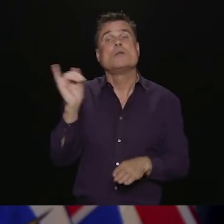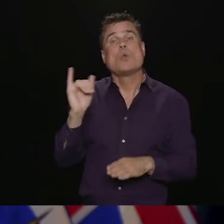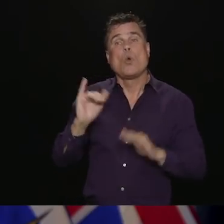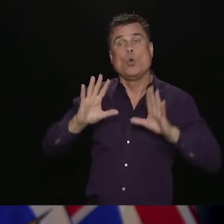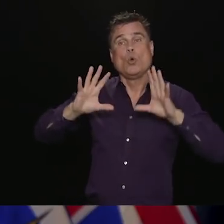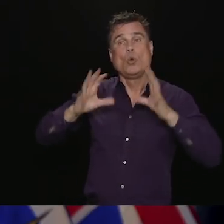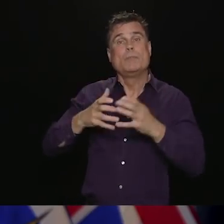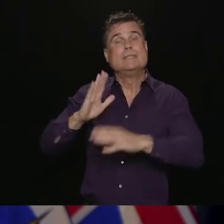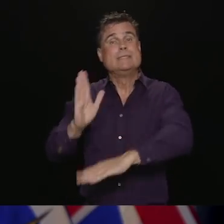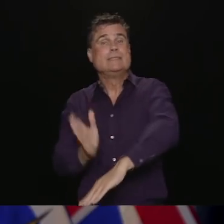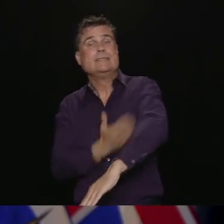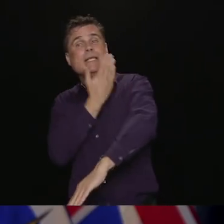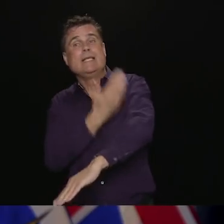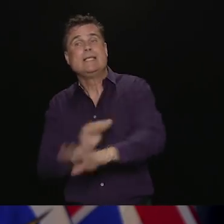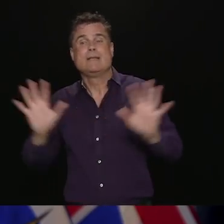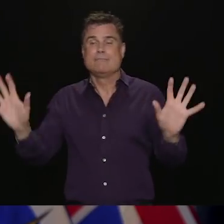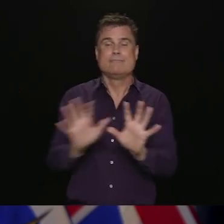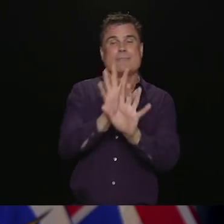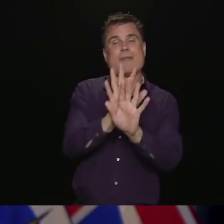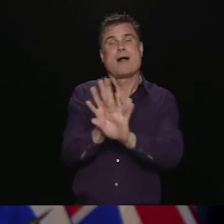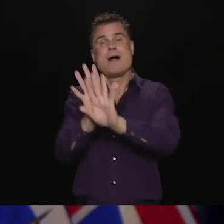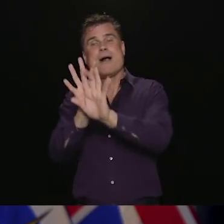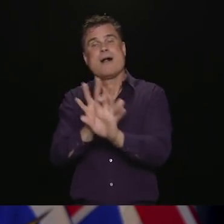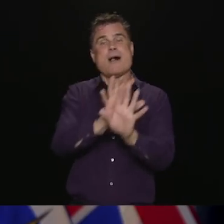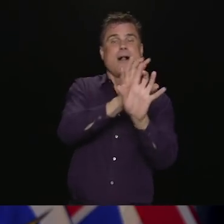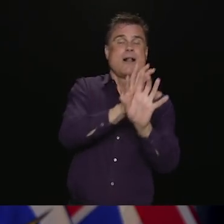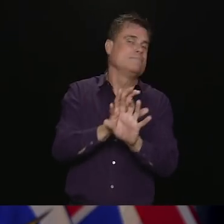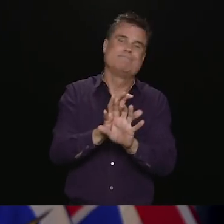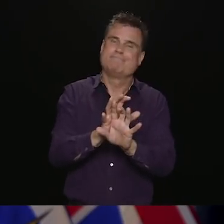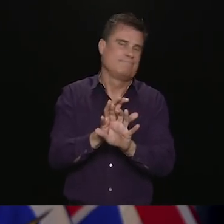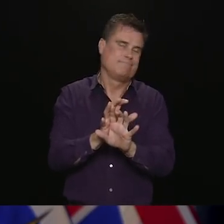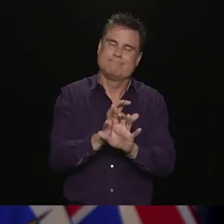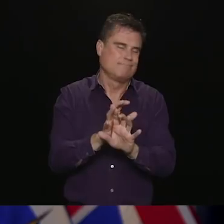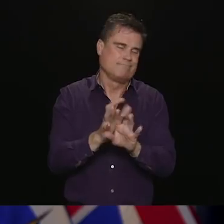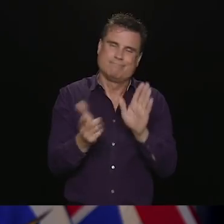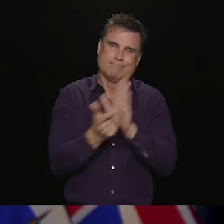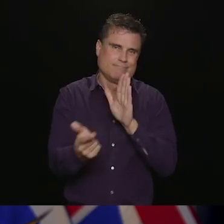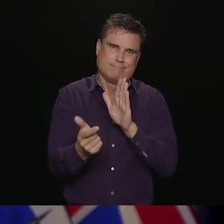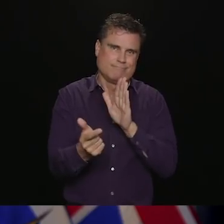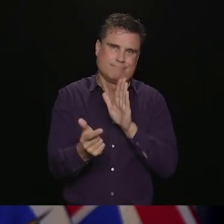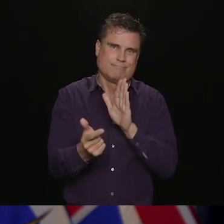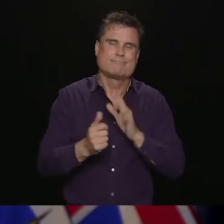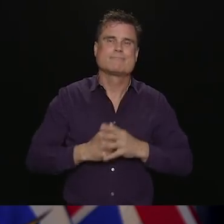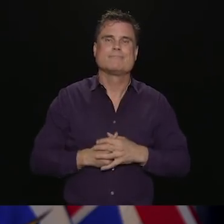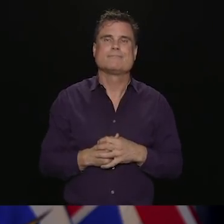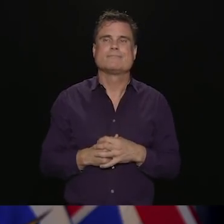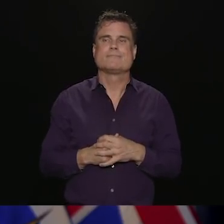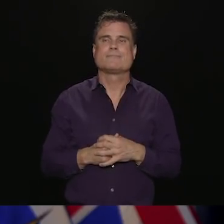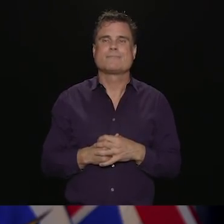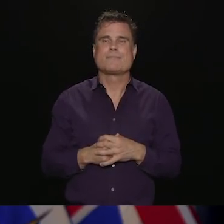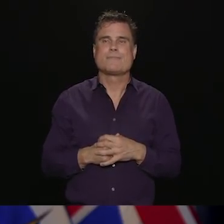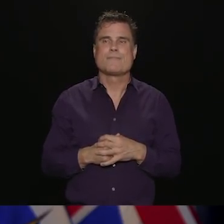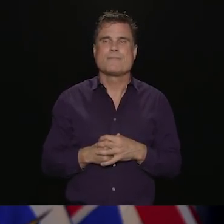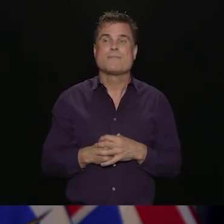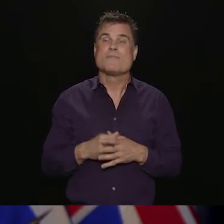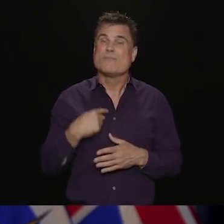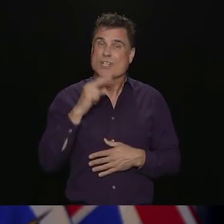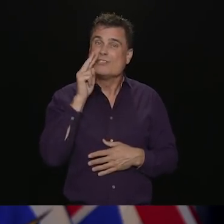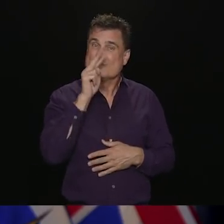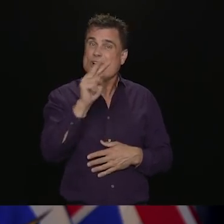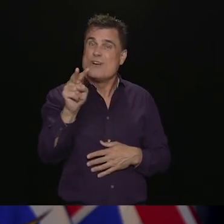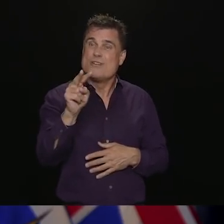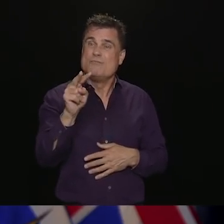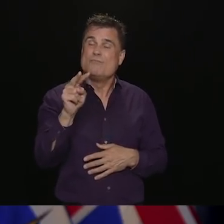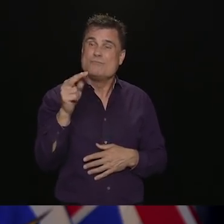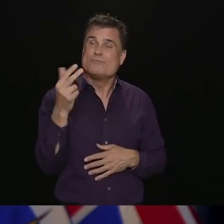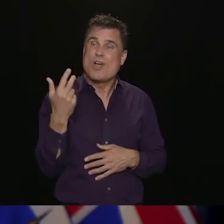world, including recent examples in the States to the south of us, where singing groups